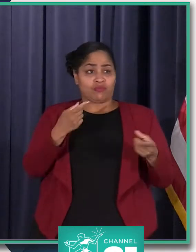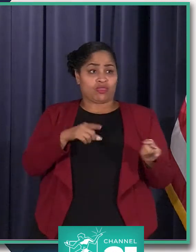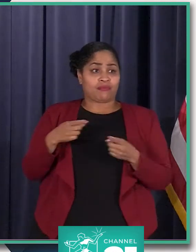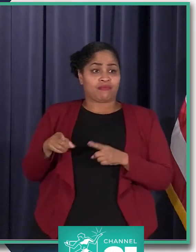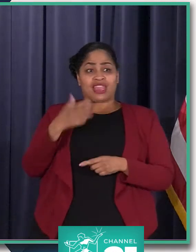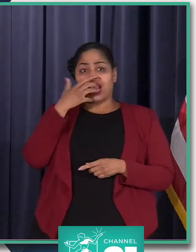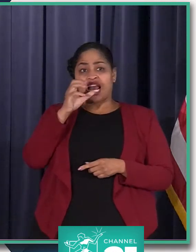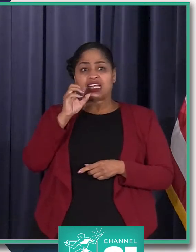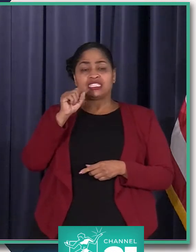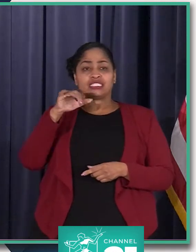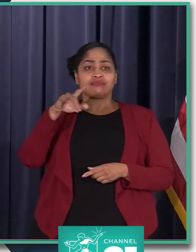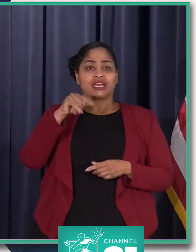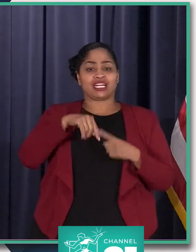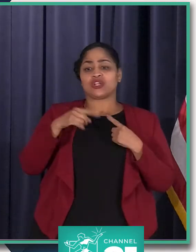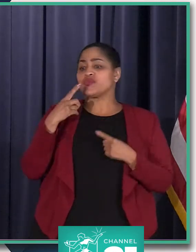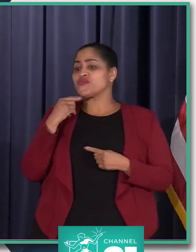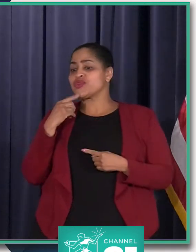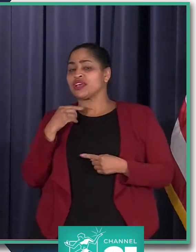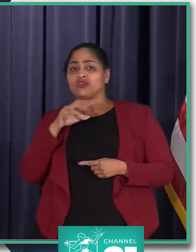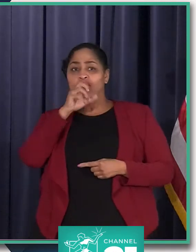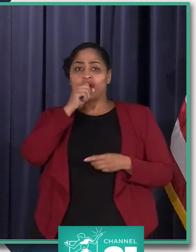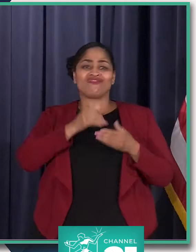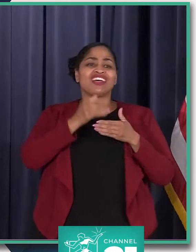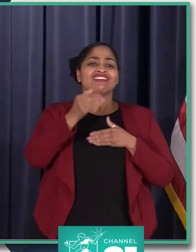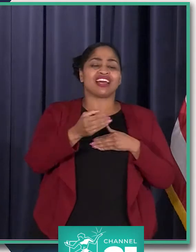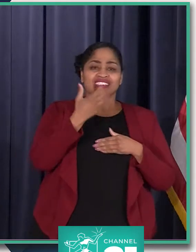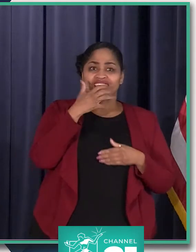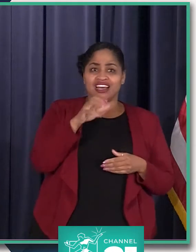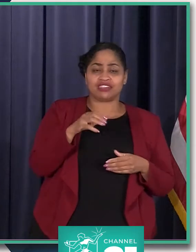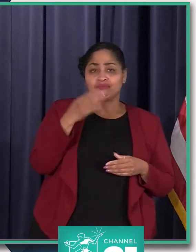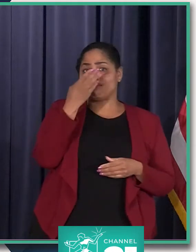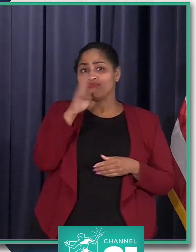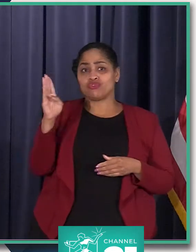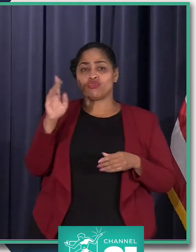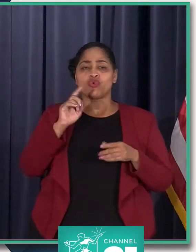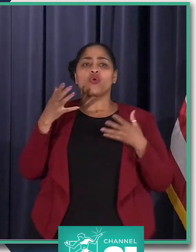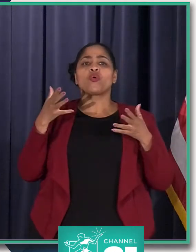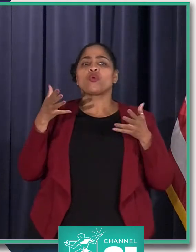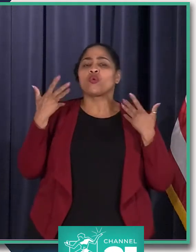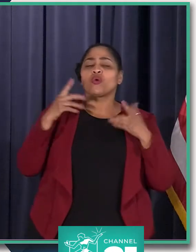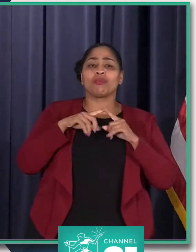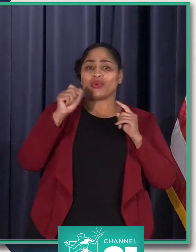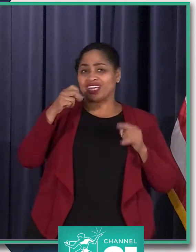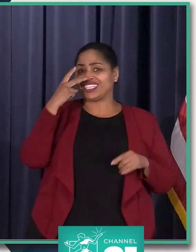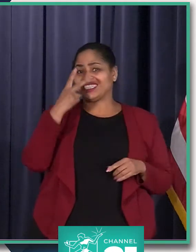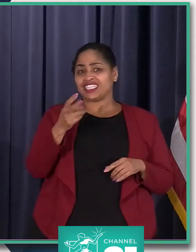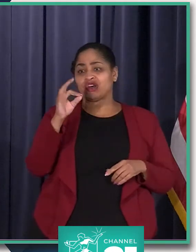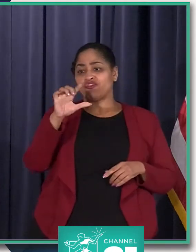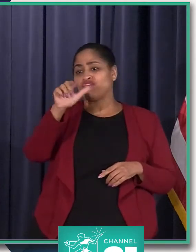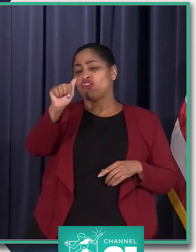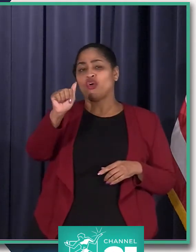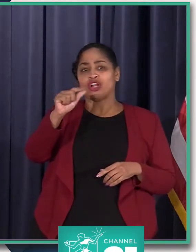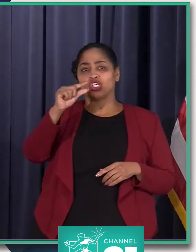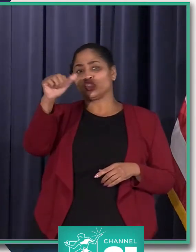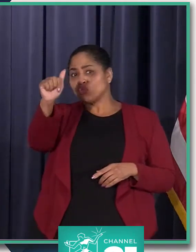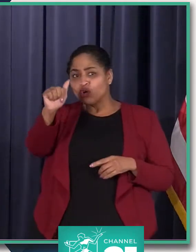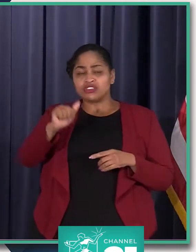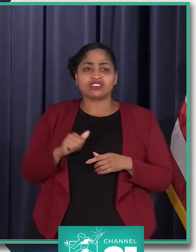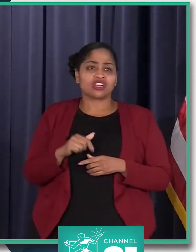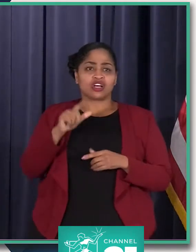are in red. The orange is the next hottest. Blue is where it's cooler, but you can see Florida,